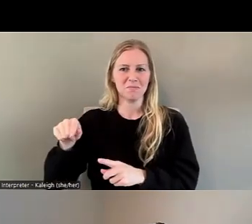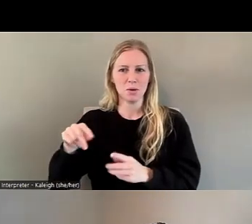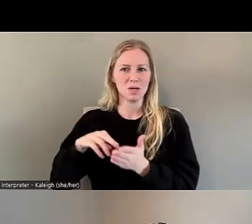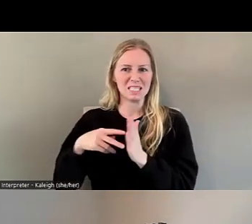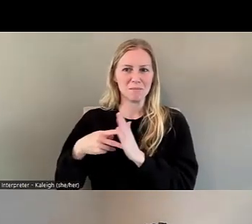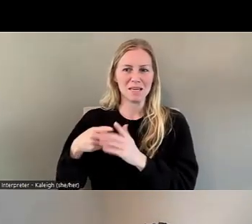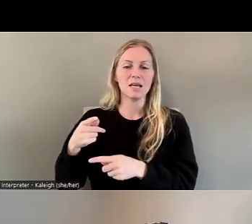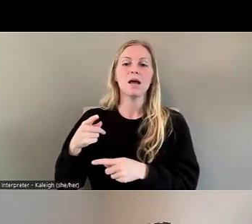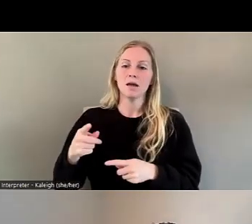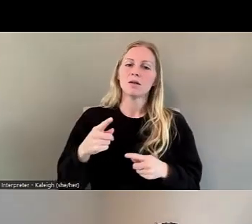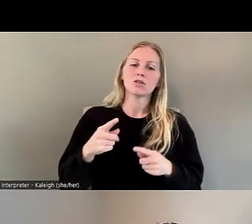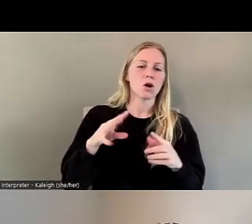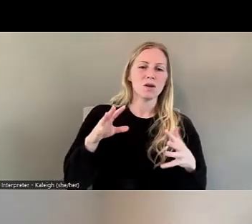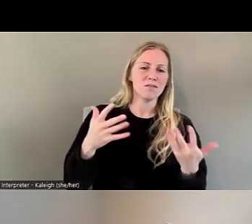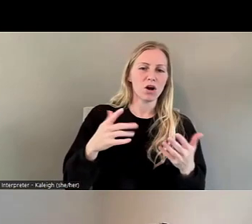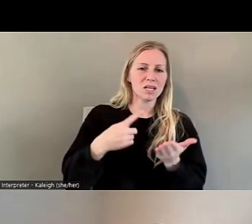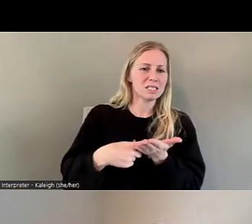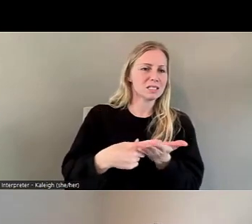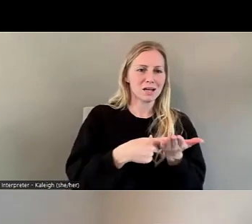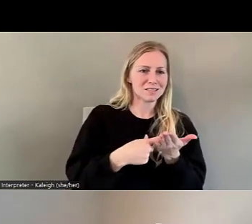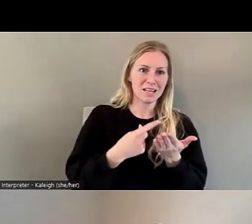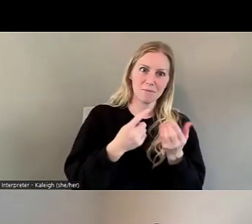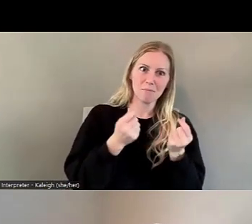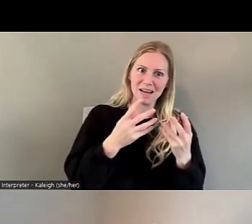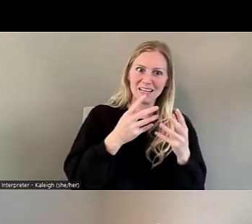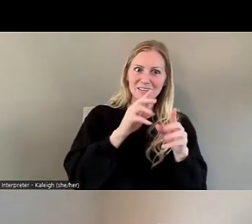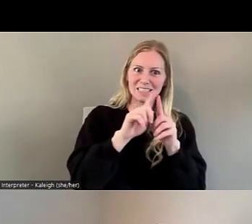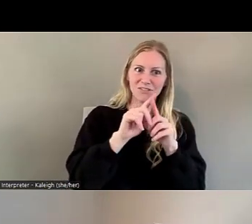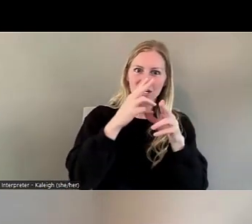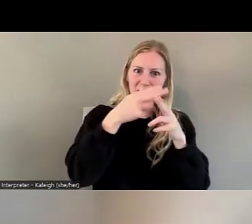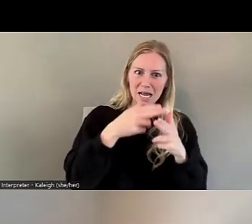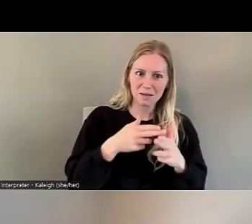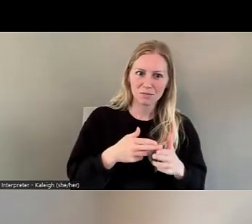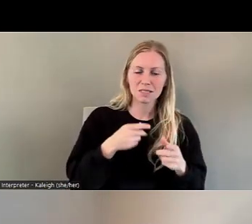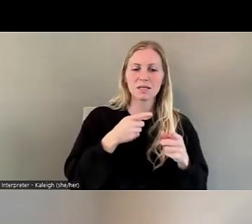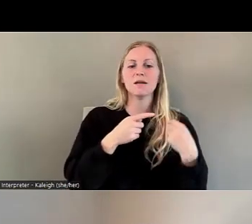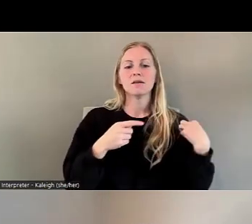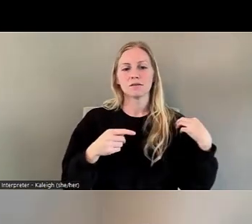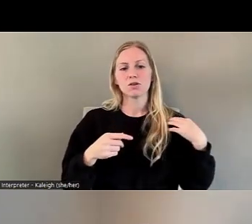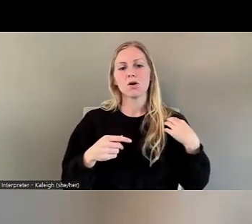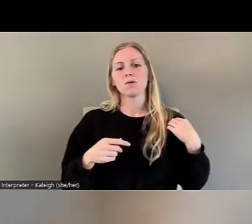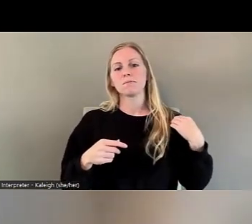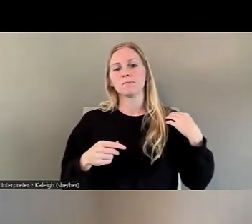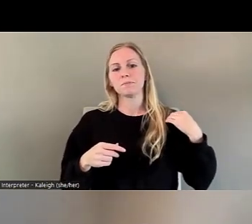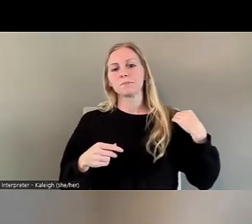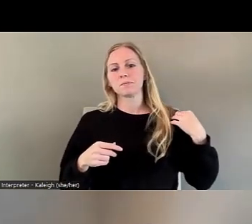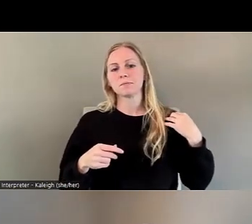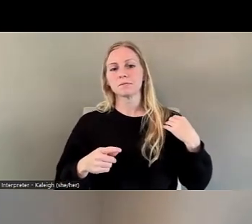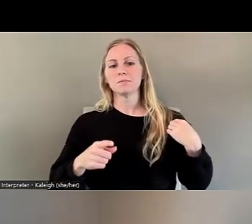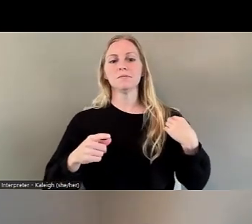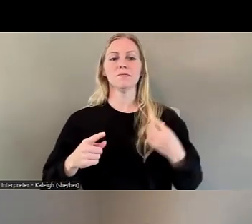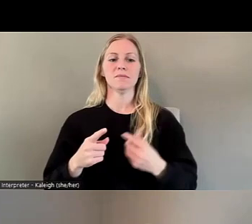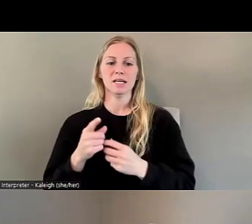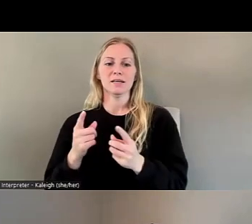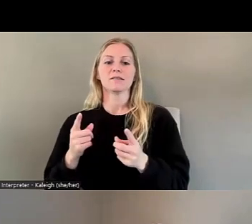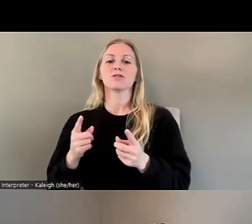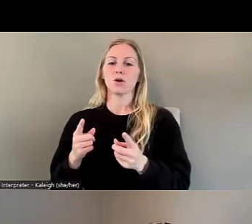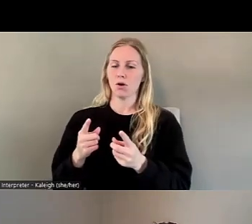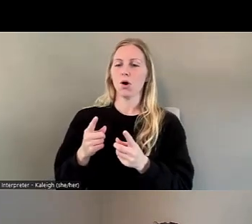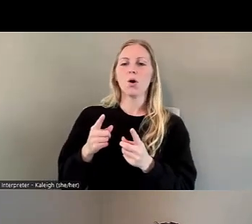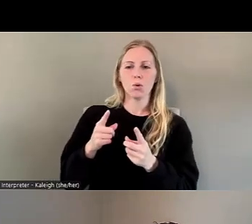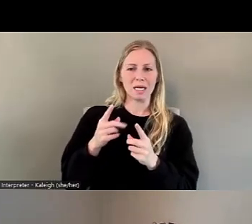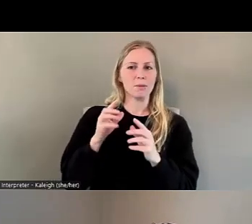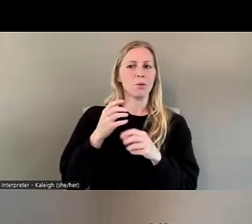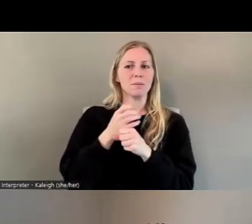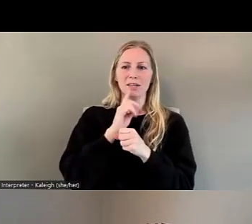in the district, and so we crafted a definition that would leave no doubt as to whether seclusion by another name would be allowed. As you can see